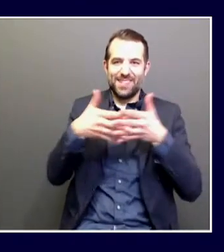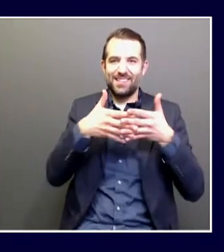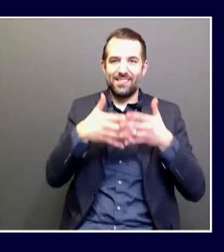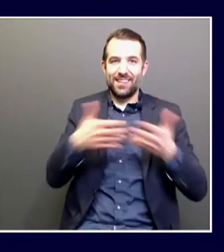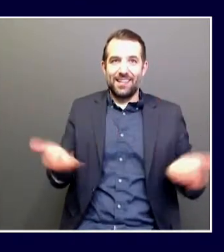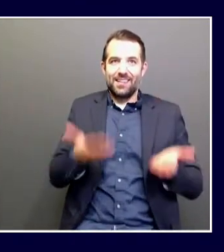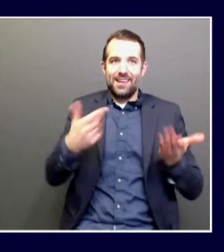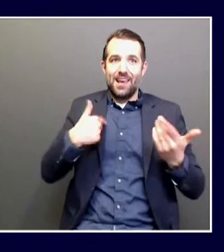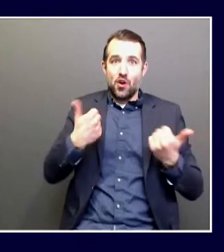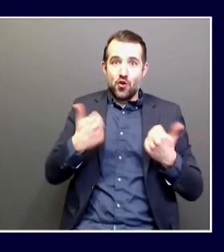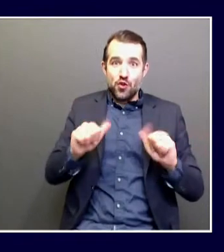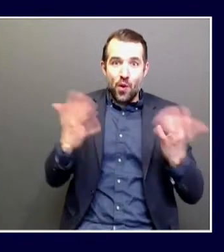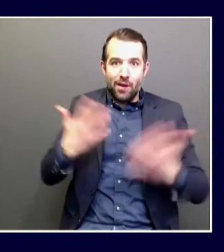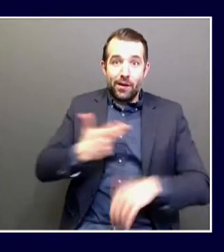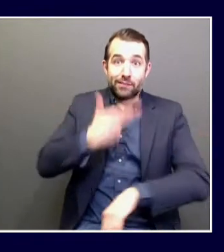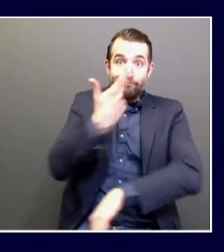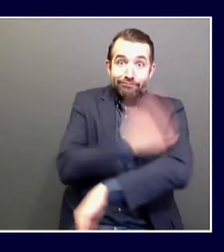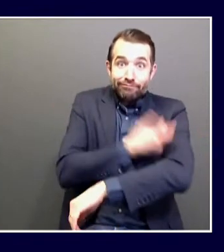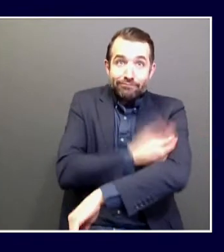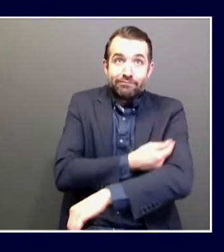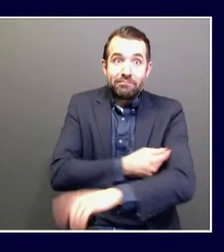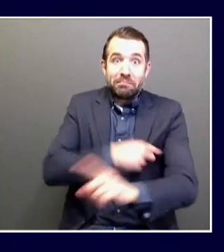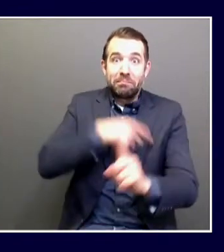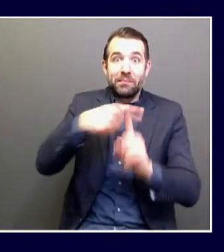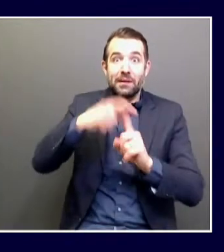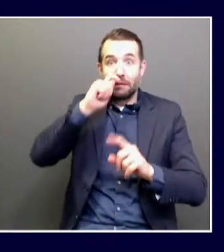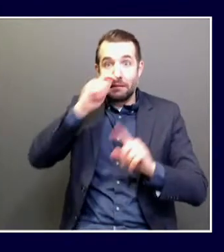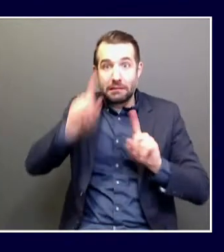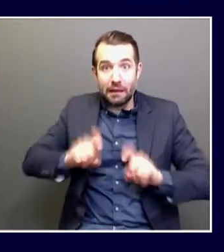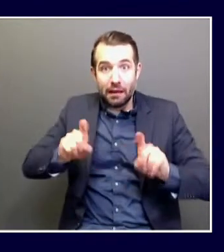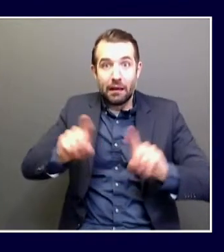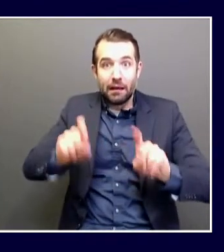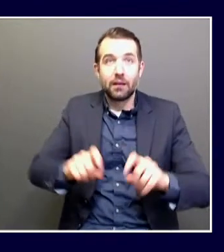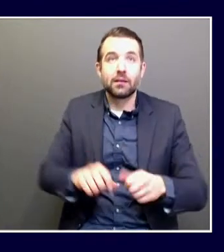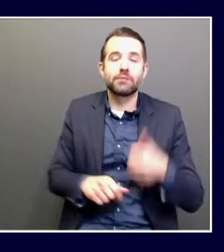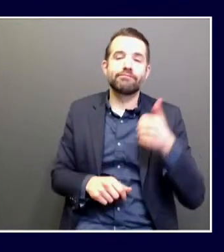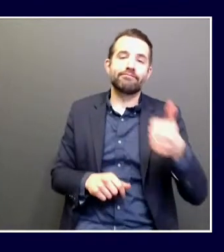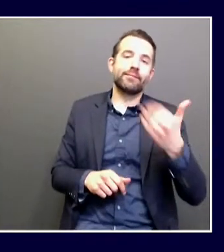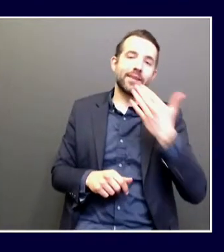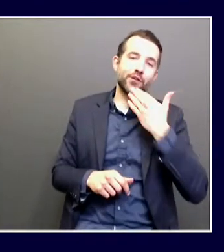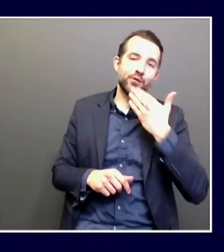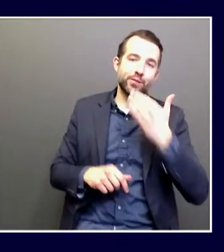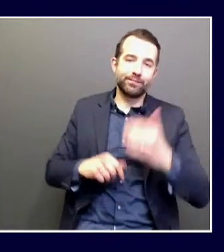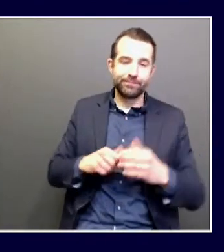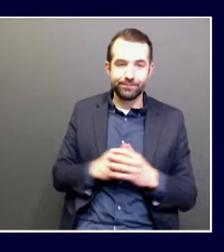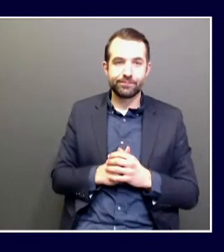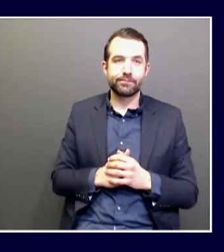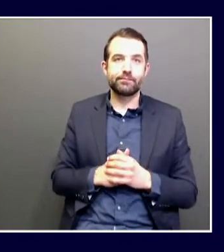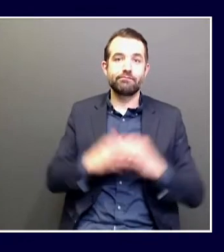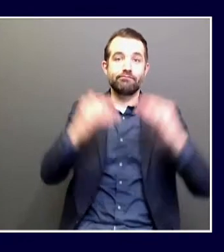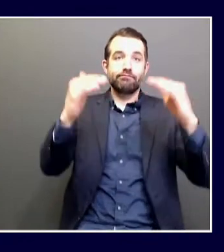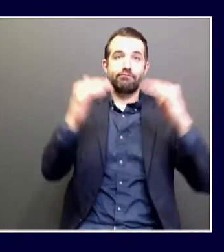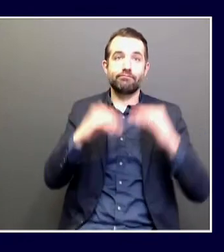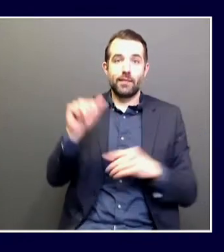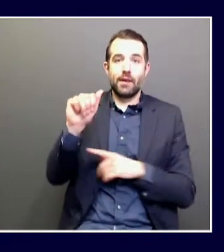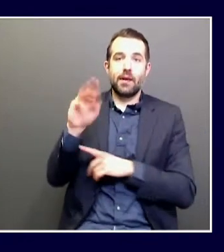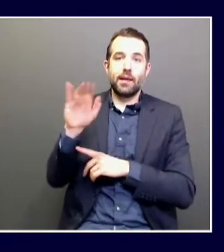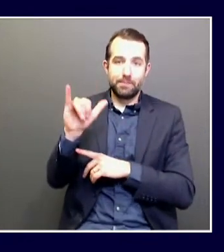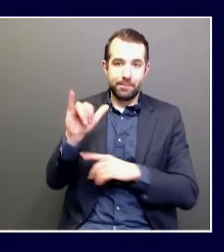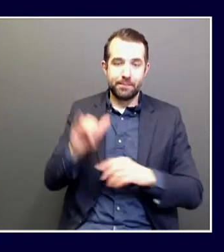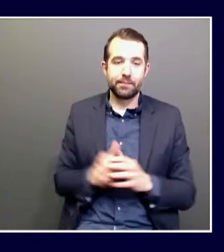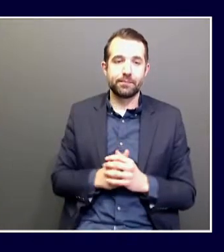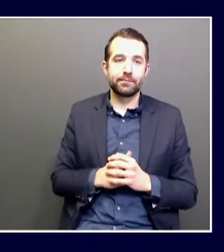your shots. Okay, thank you very much. Yep, thanks, Patrick. Let me go to Amy Brown next.